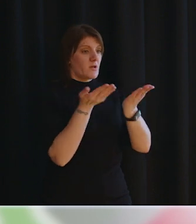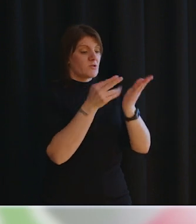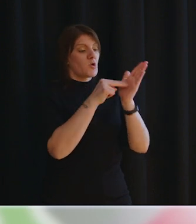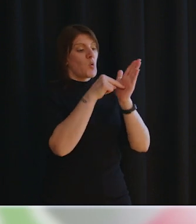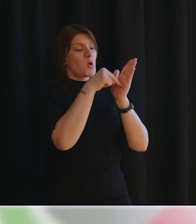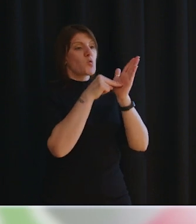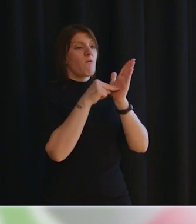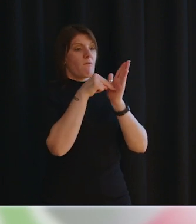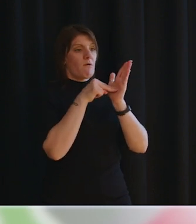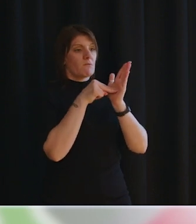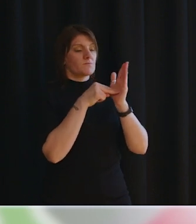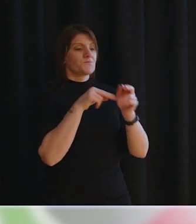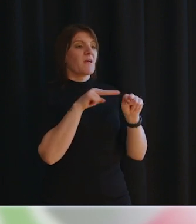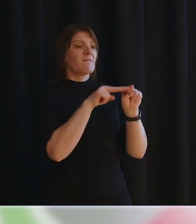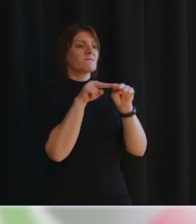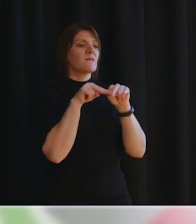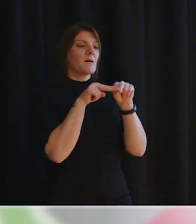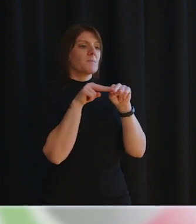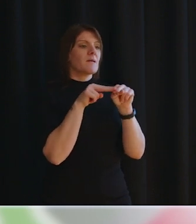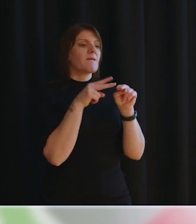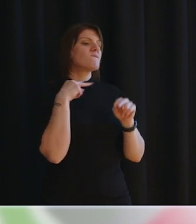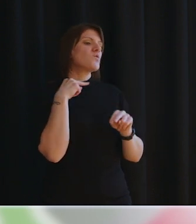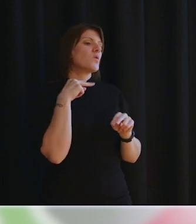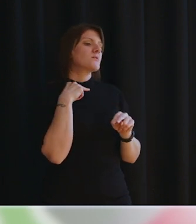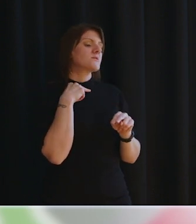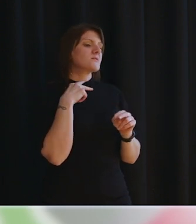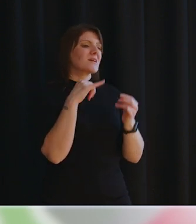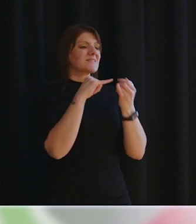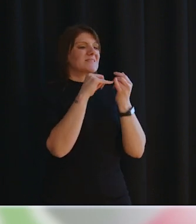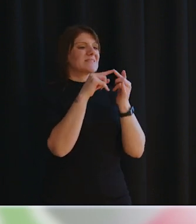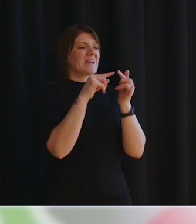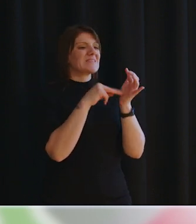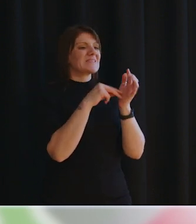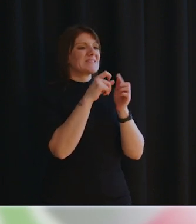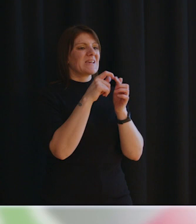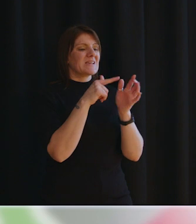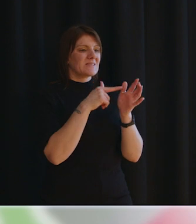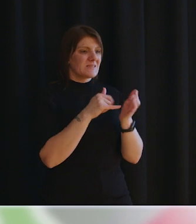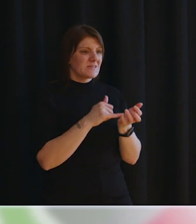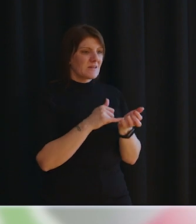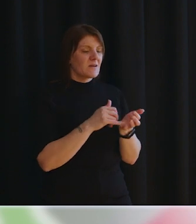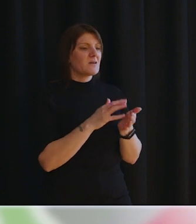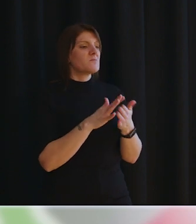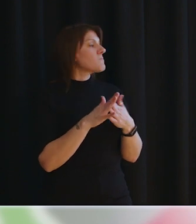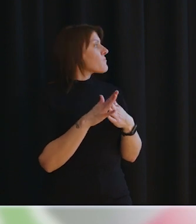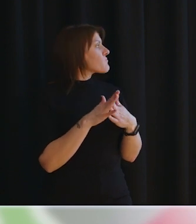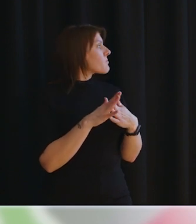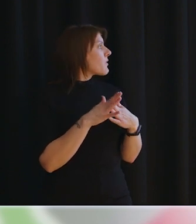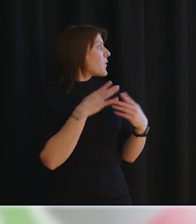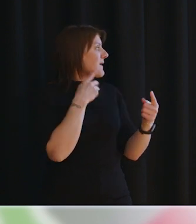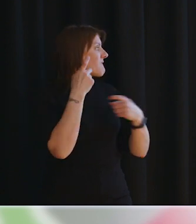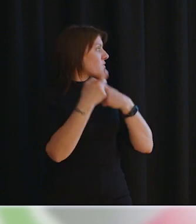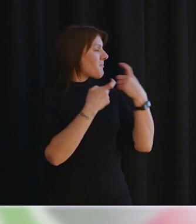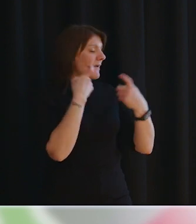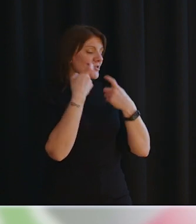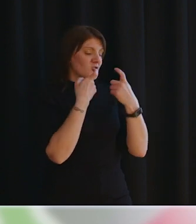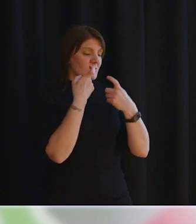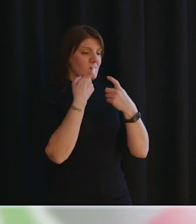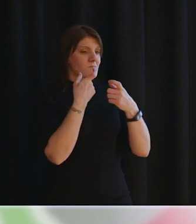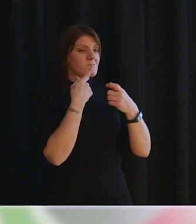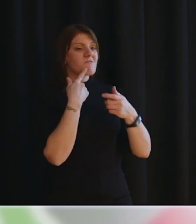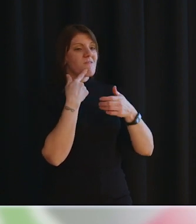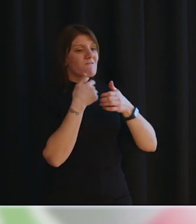Family Voice. There's also SENDIAS, Special Education Needs and Disability Information Advice